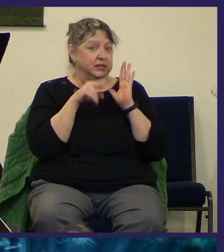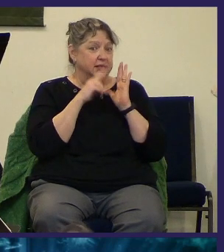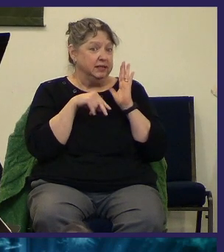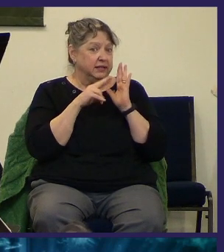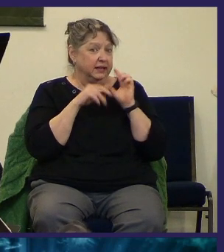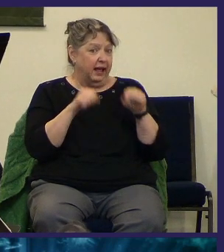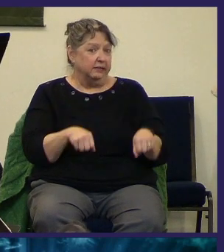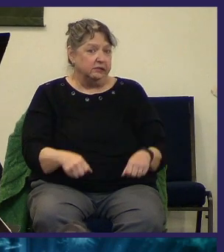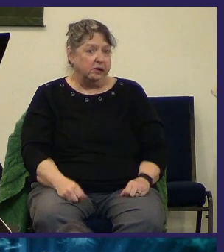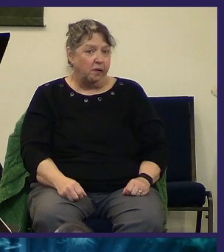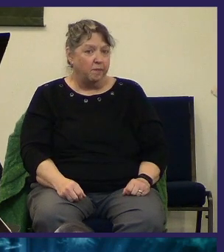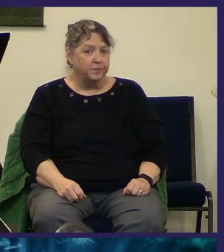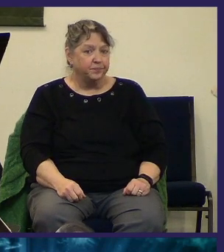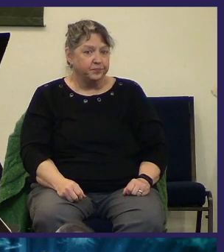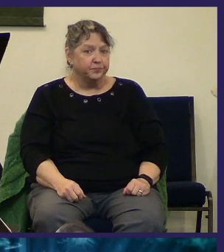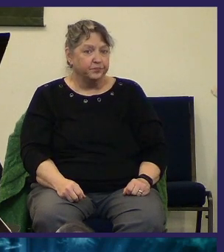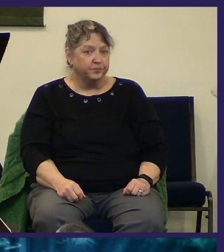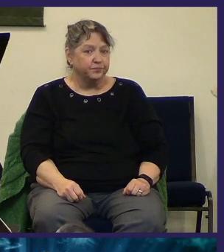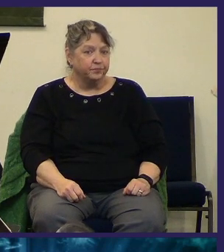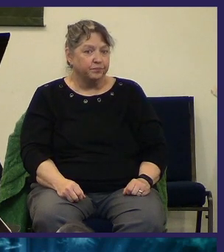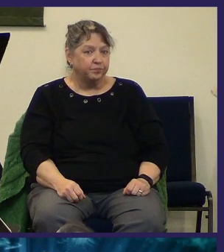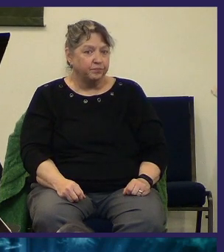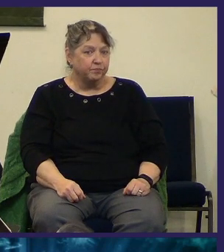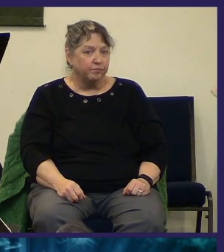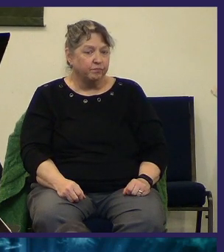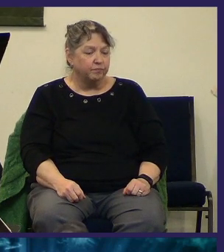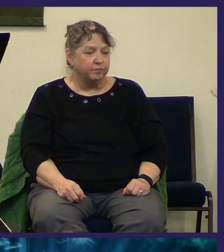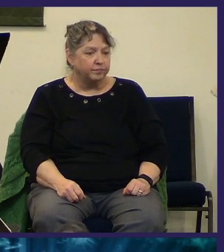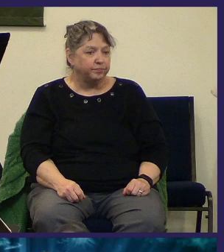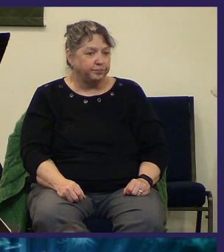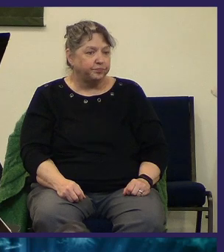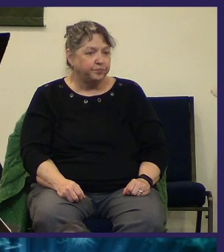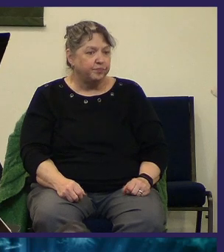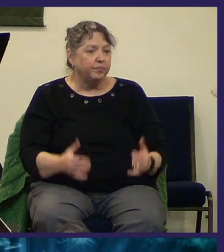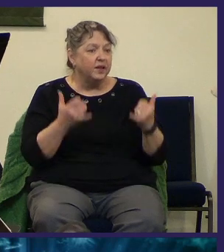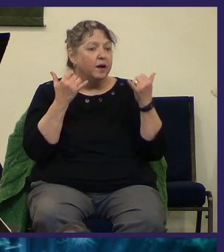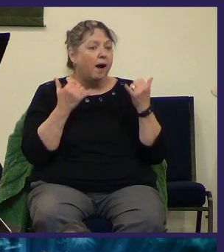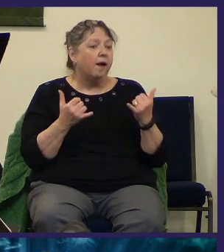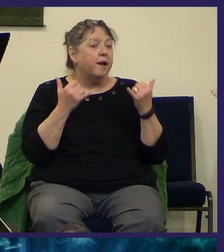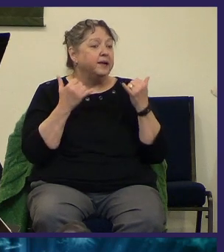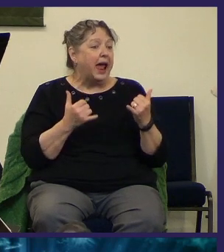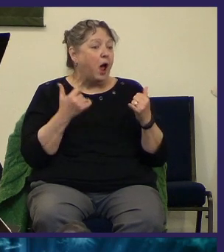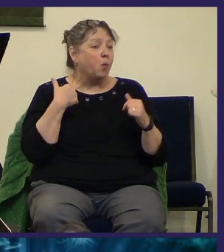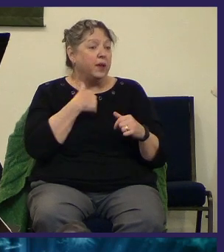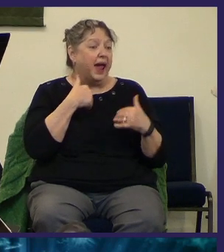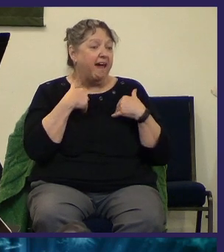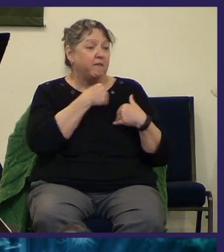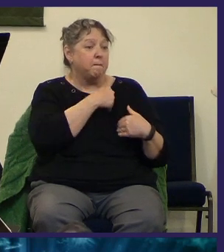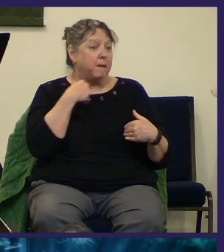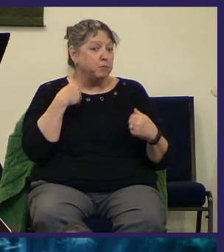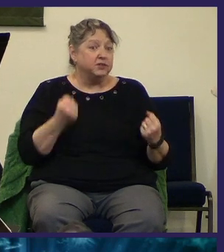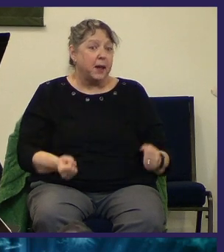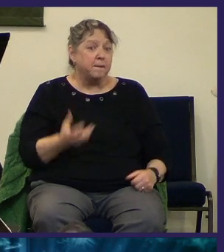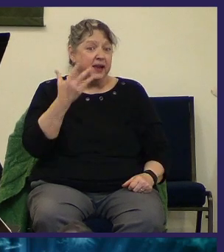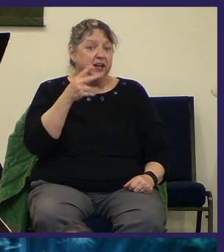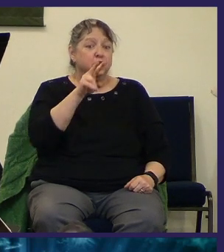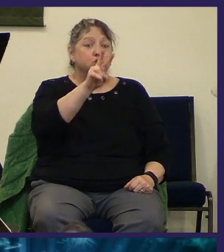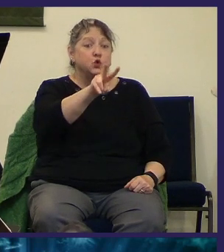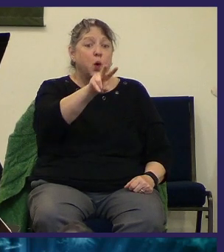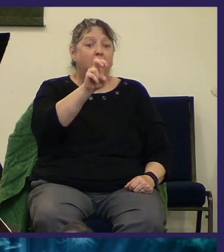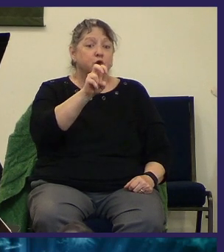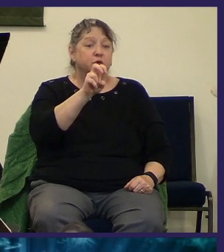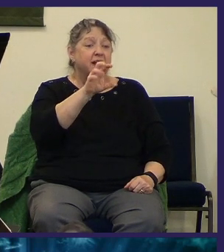the gideons right now have a membership of over 250 000 members so i'm standing here by